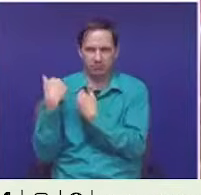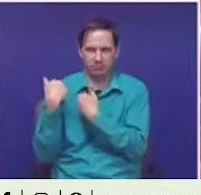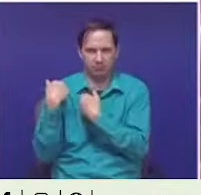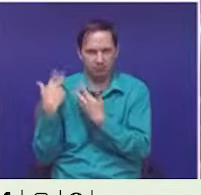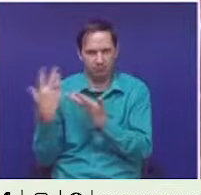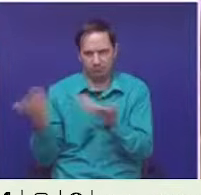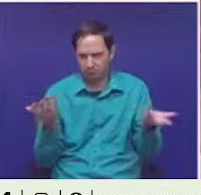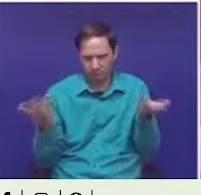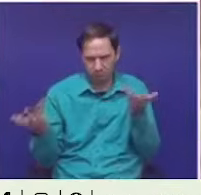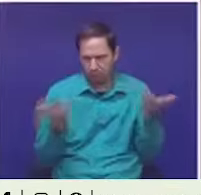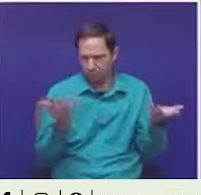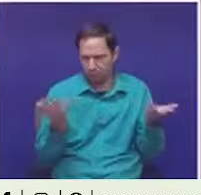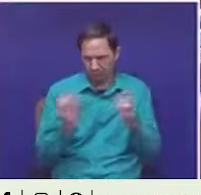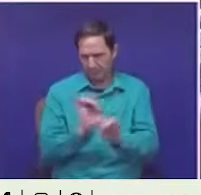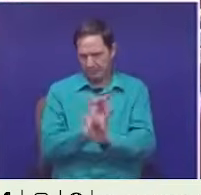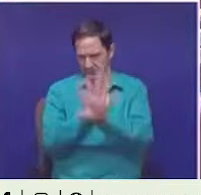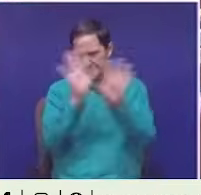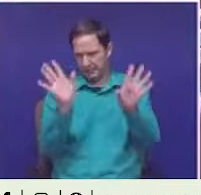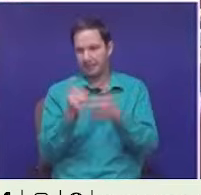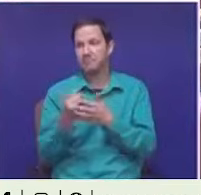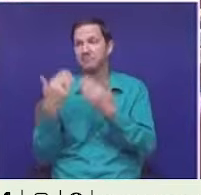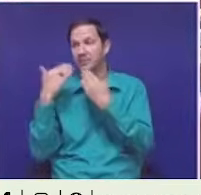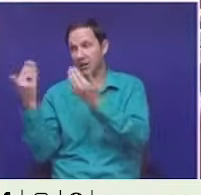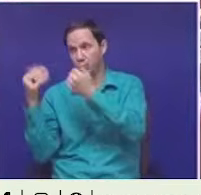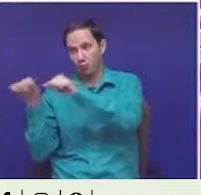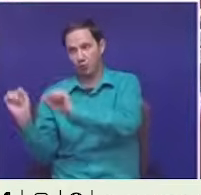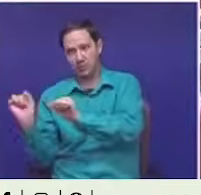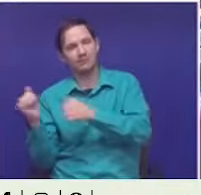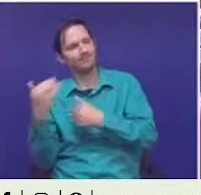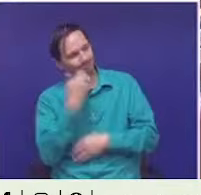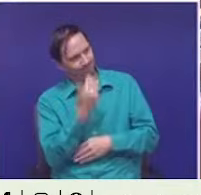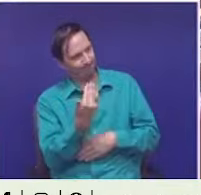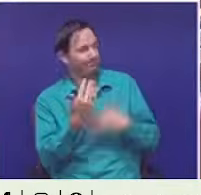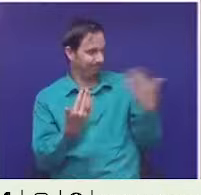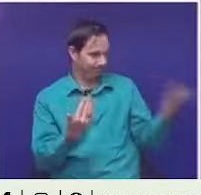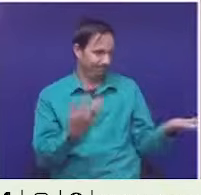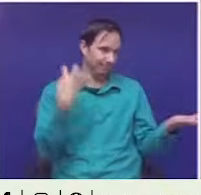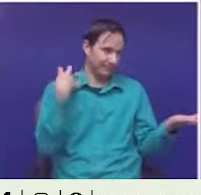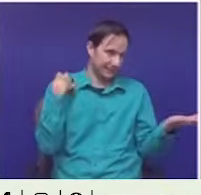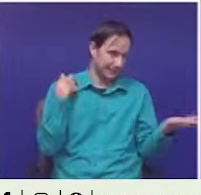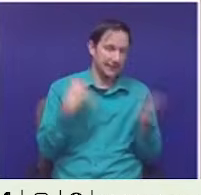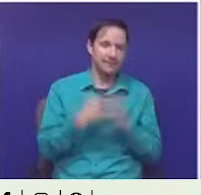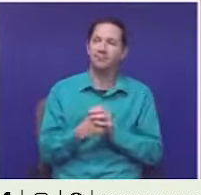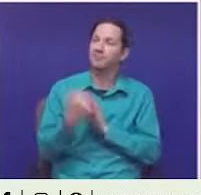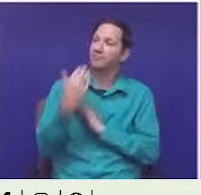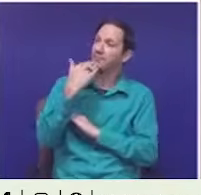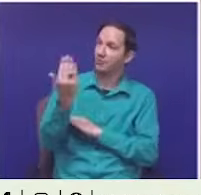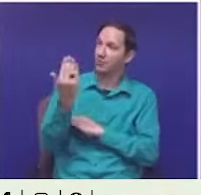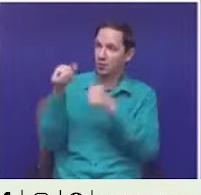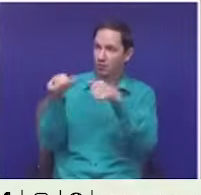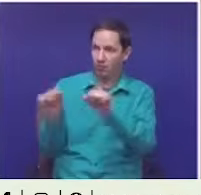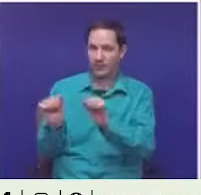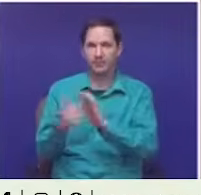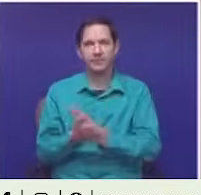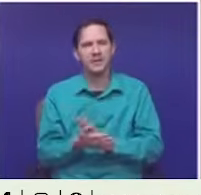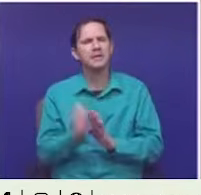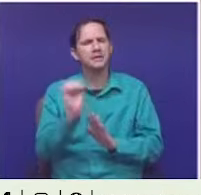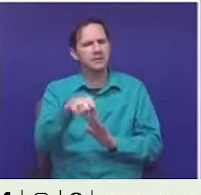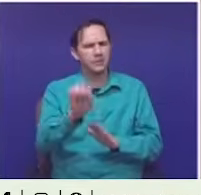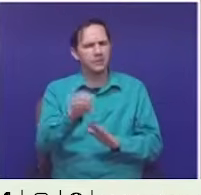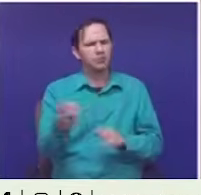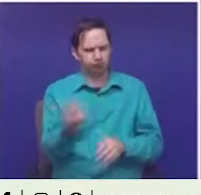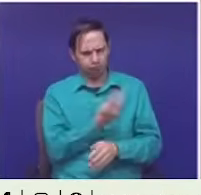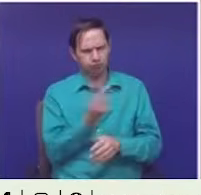Chair. Thank you, Honorable Minister. Thank you very much, Chairperson. So it's a shared responsibility.